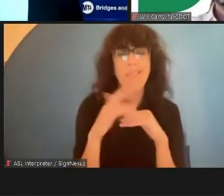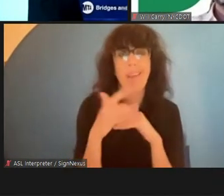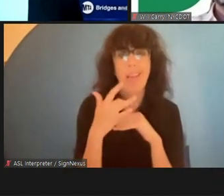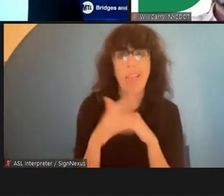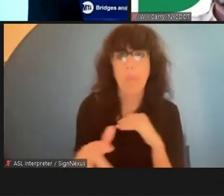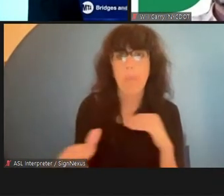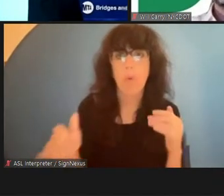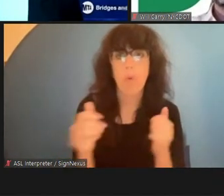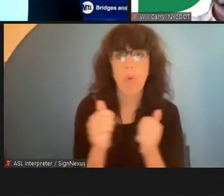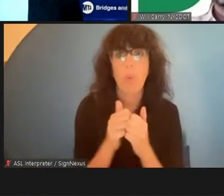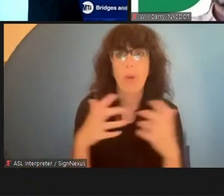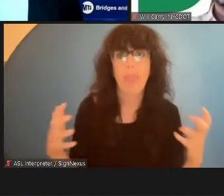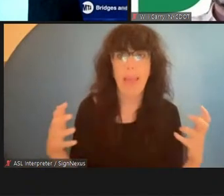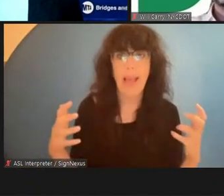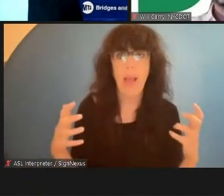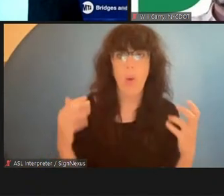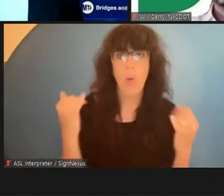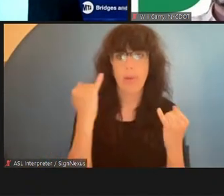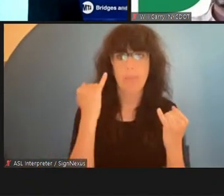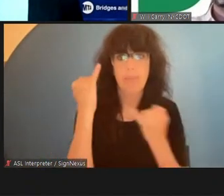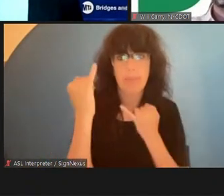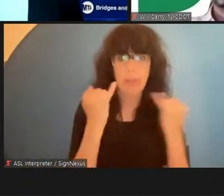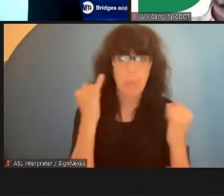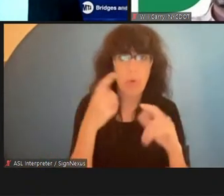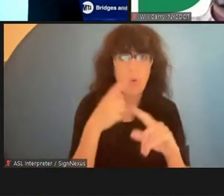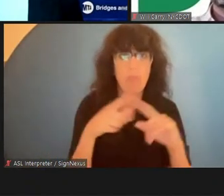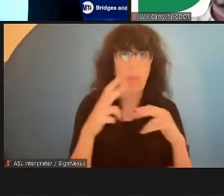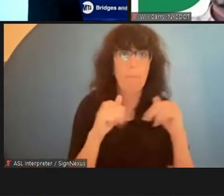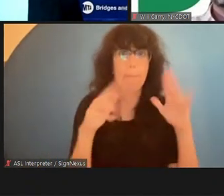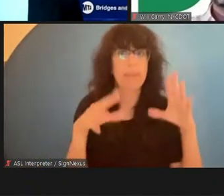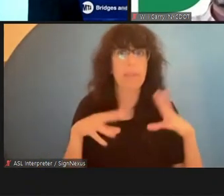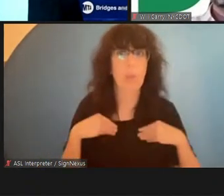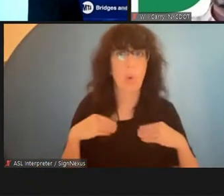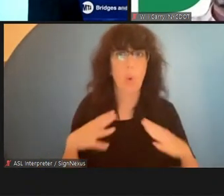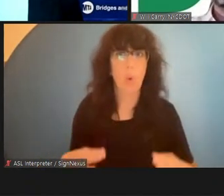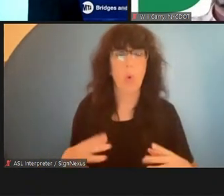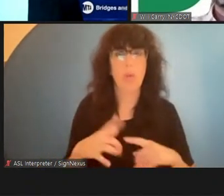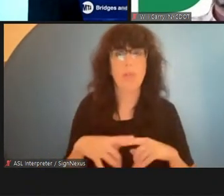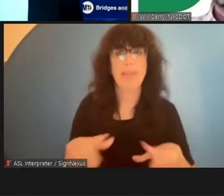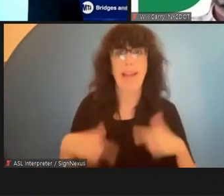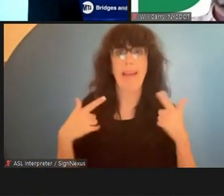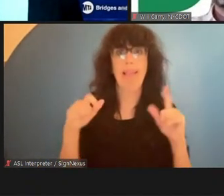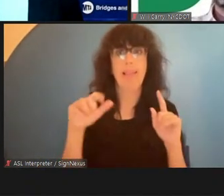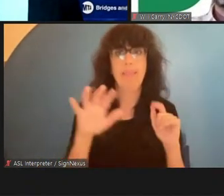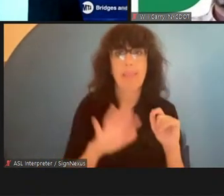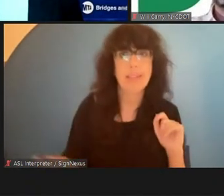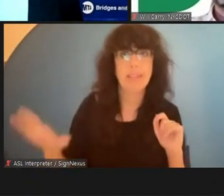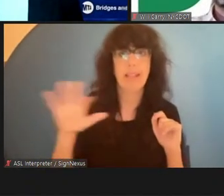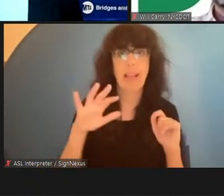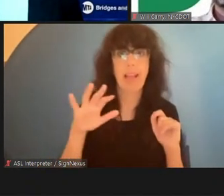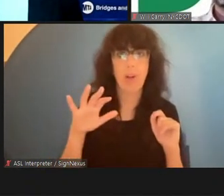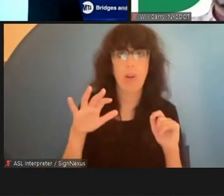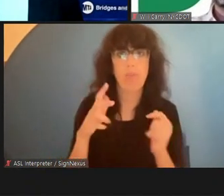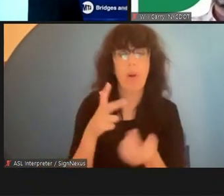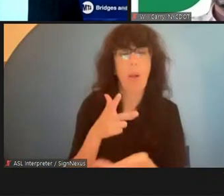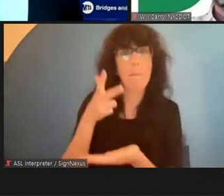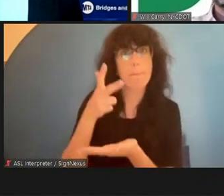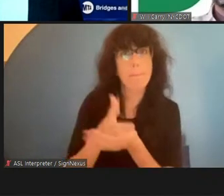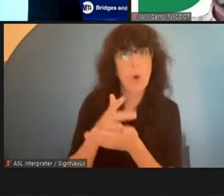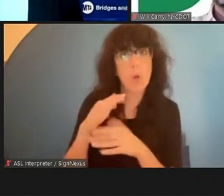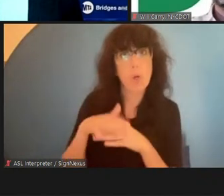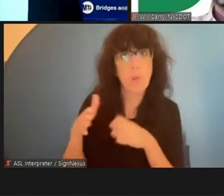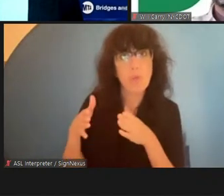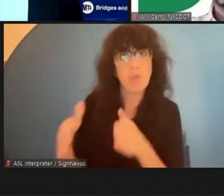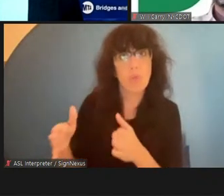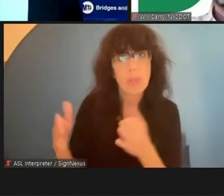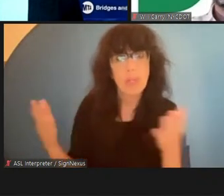without any kind of input coming from these building owners i live in this area i park on the street and for me